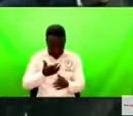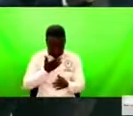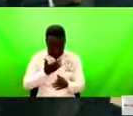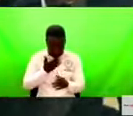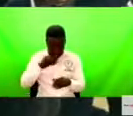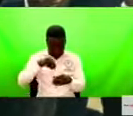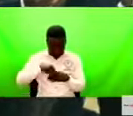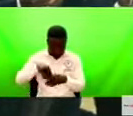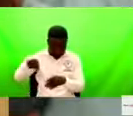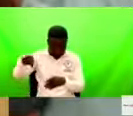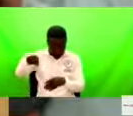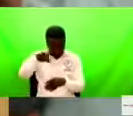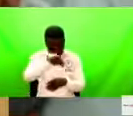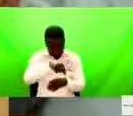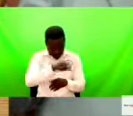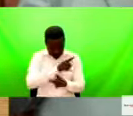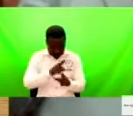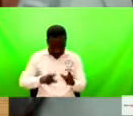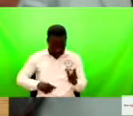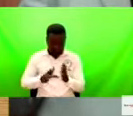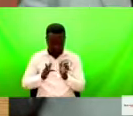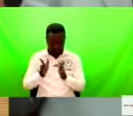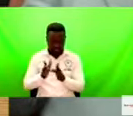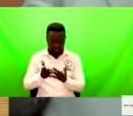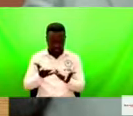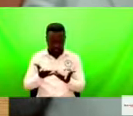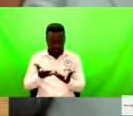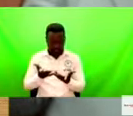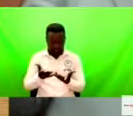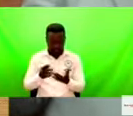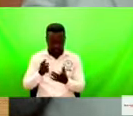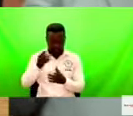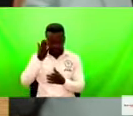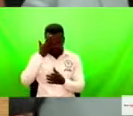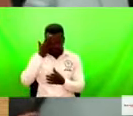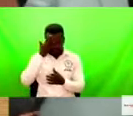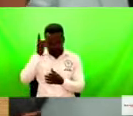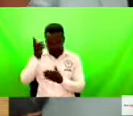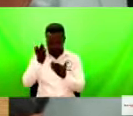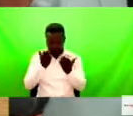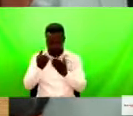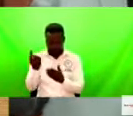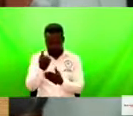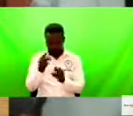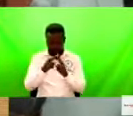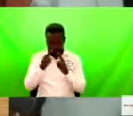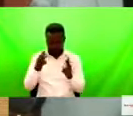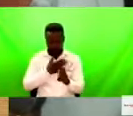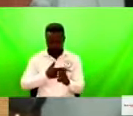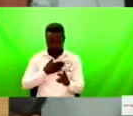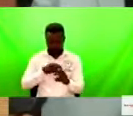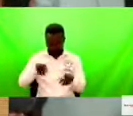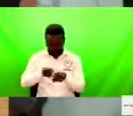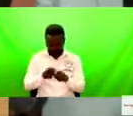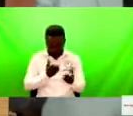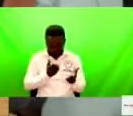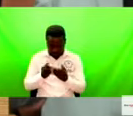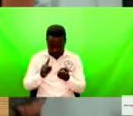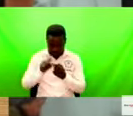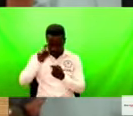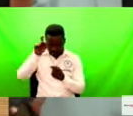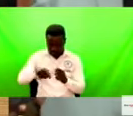them. Lord Jesus, we have nowhere than in you to serve. Therefore, in service, we need the